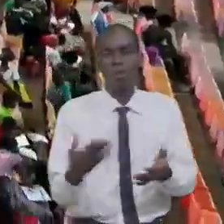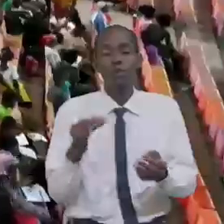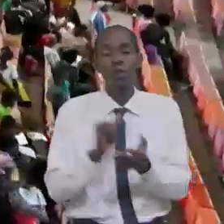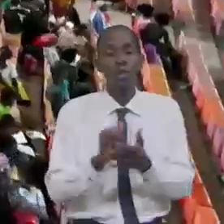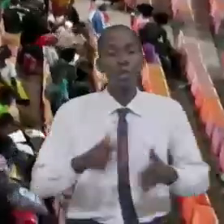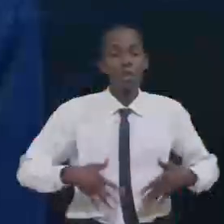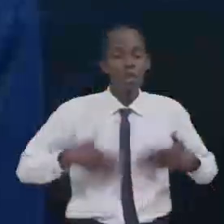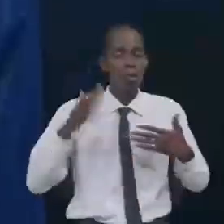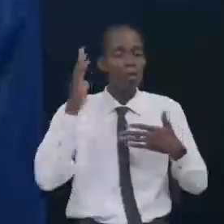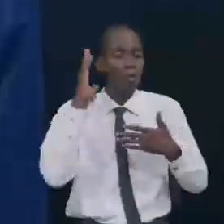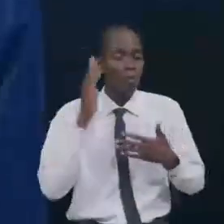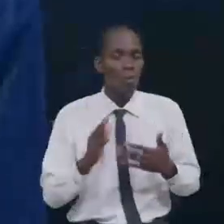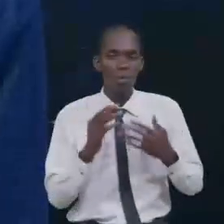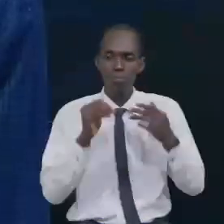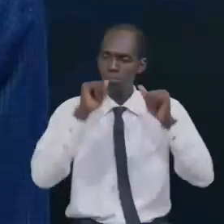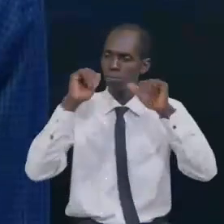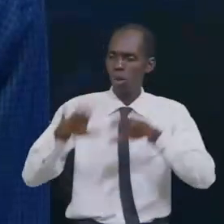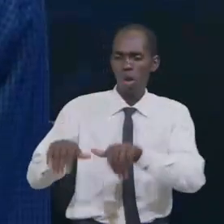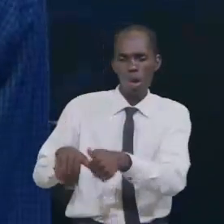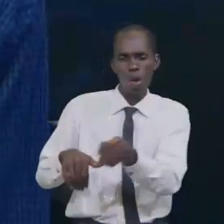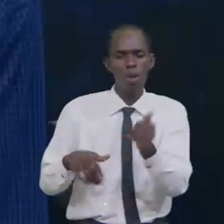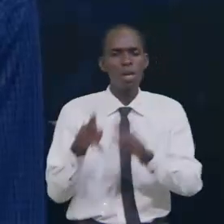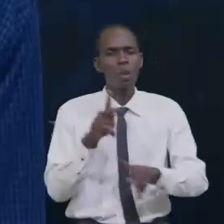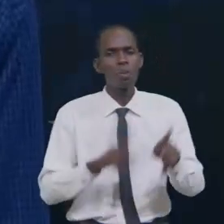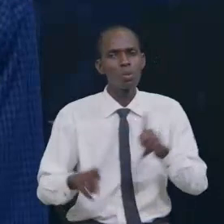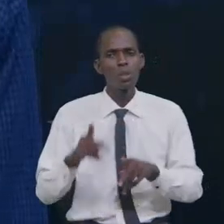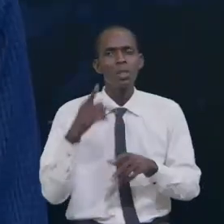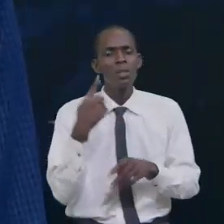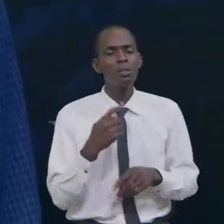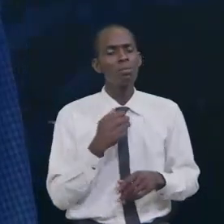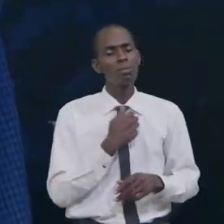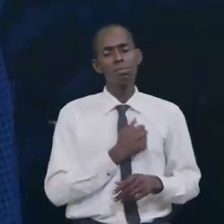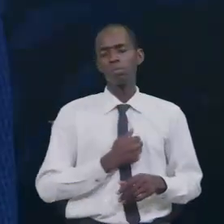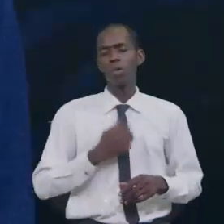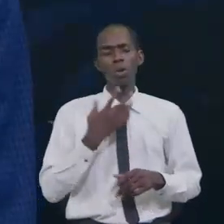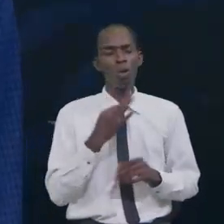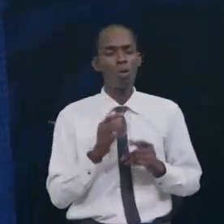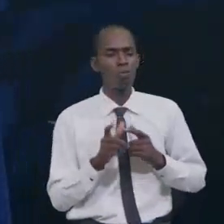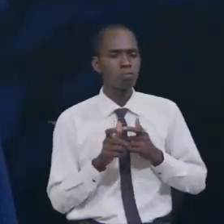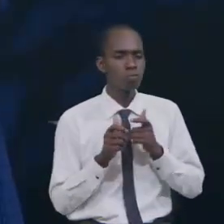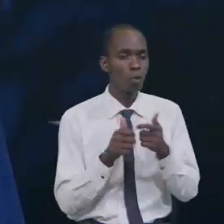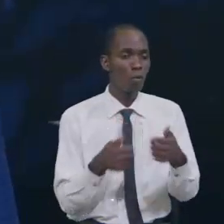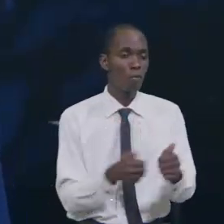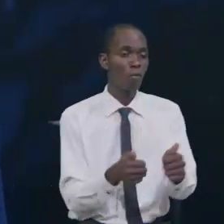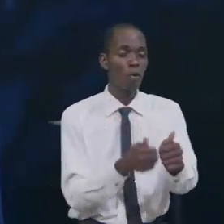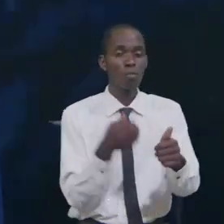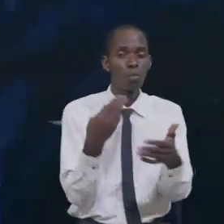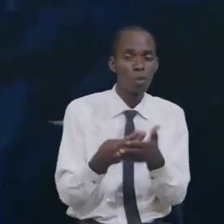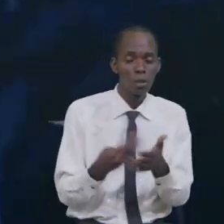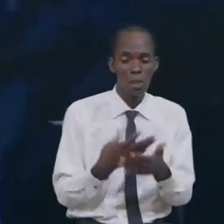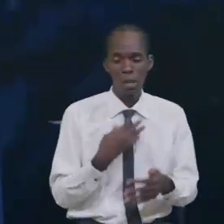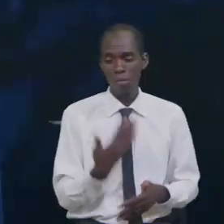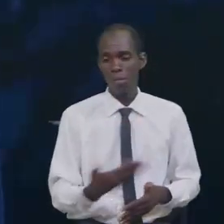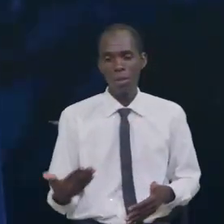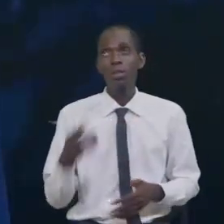other people. The regrets of pursuing only money and materialism. God said, thou